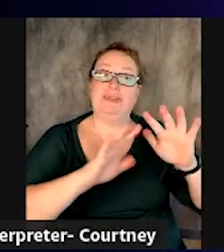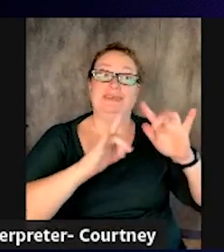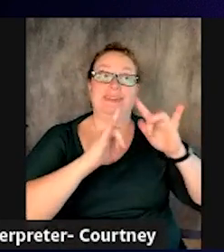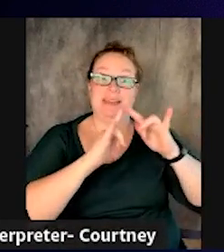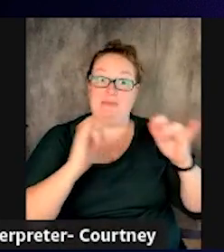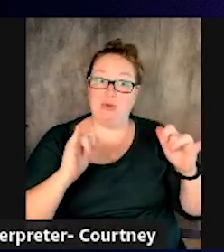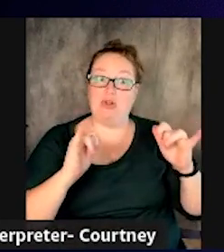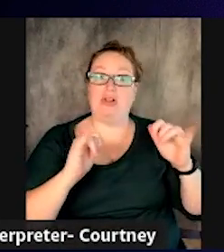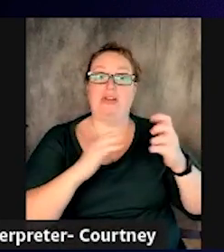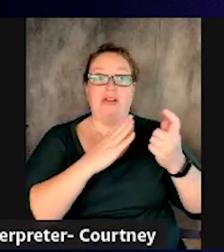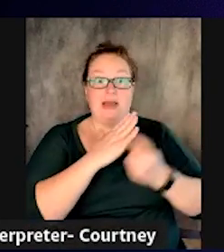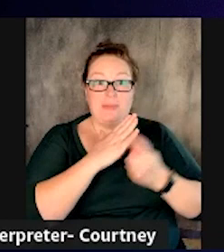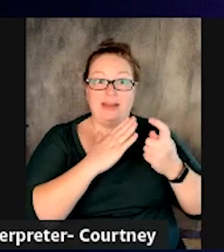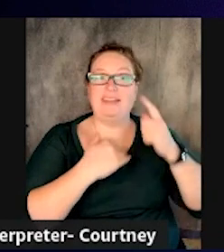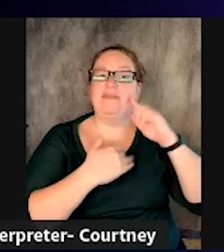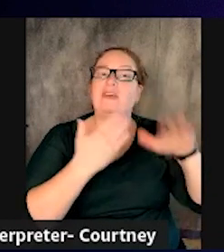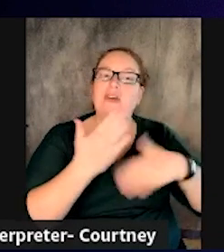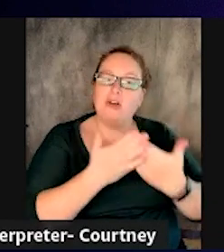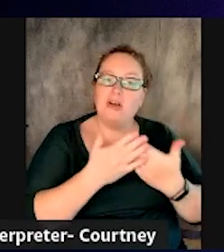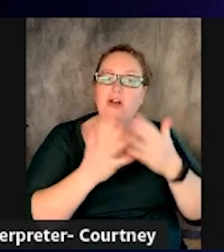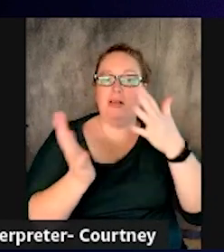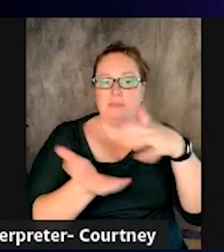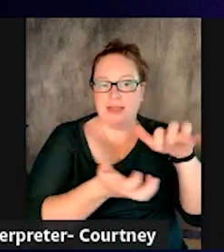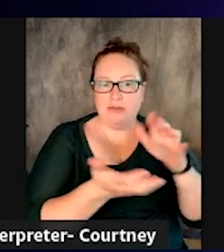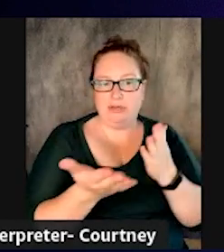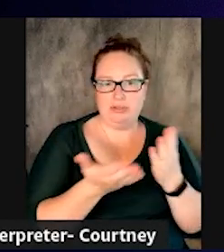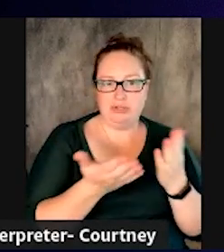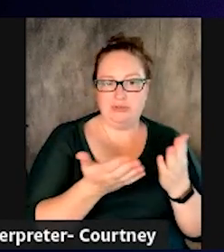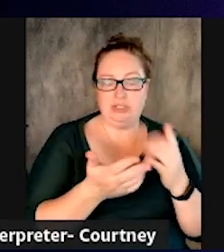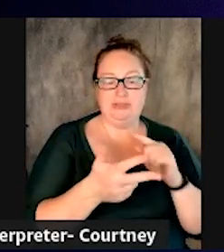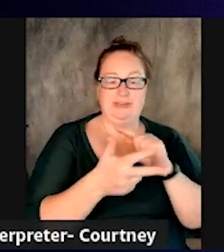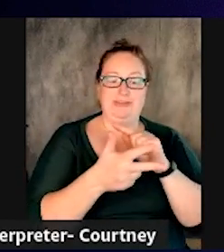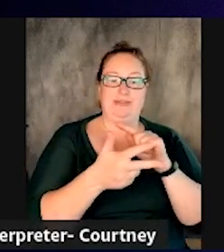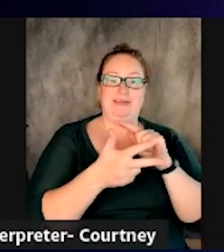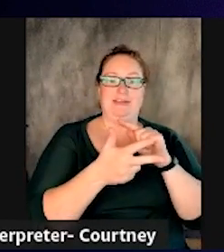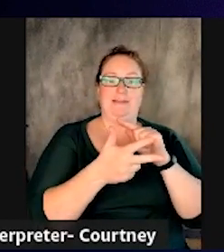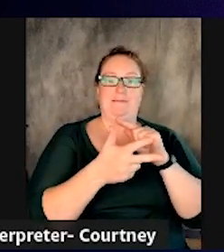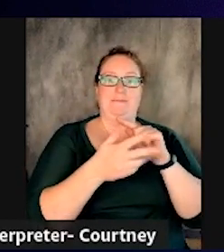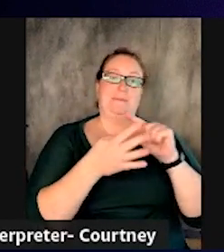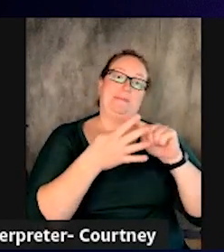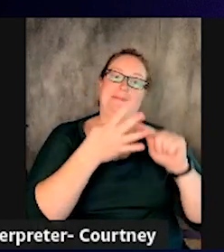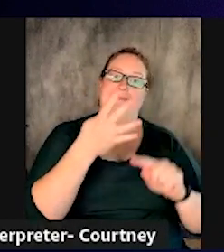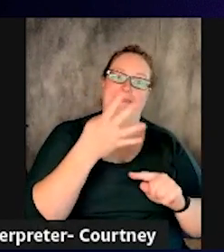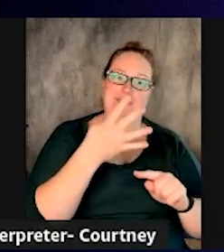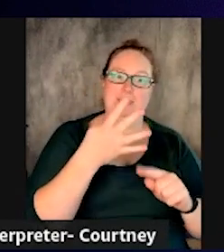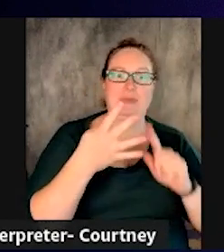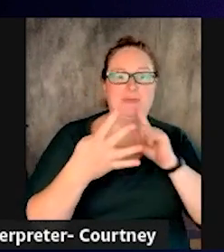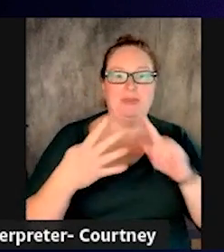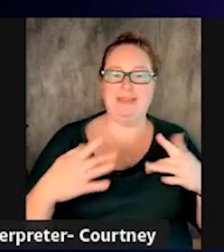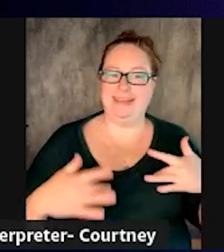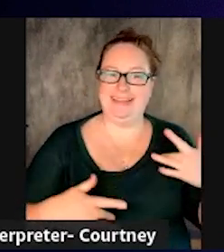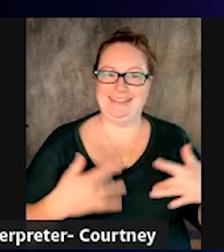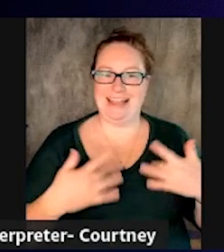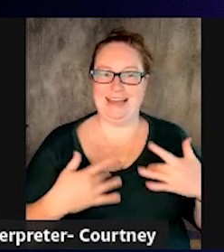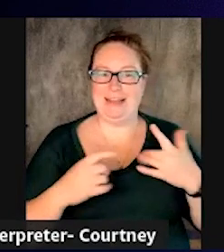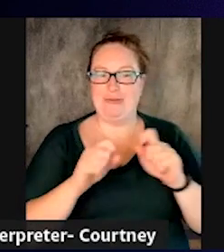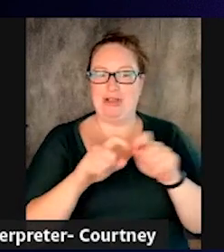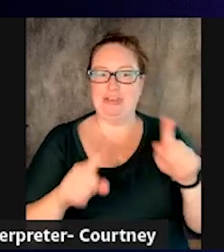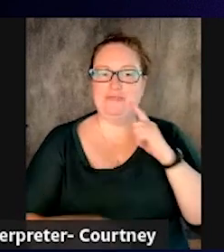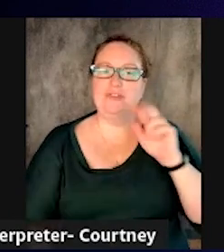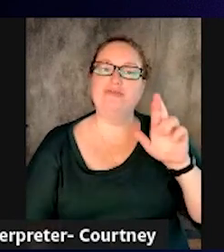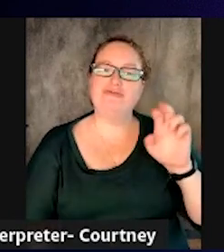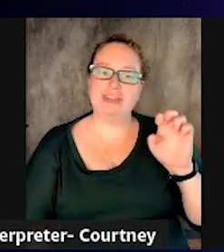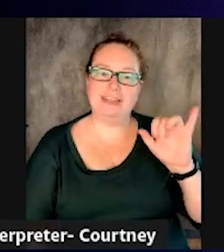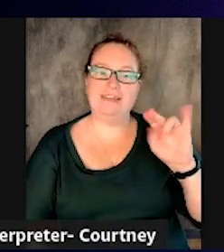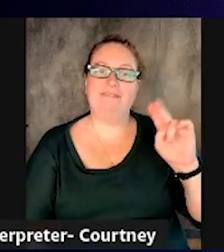automatically on all of your migrated servers. So those are our 3 pretty exciting launches at reInvent: the launch